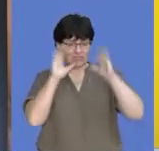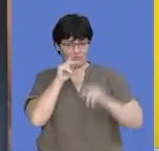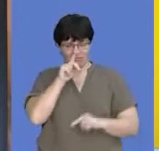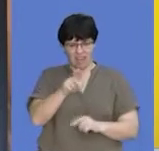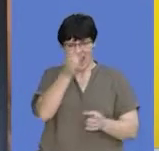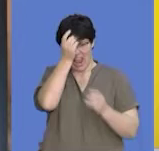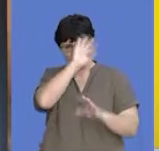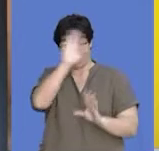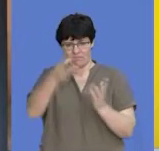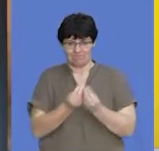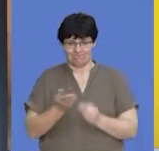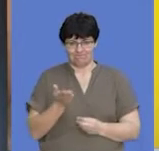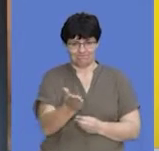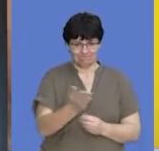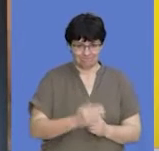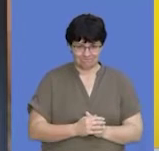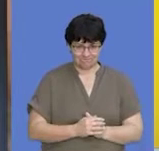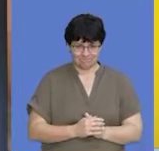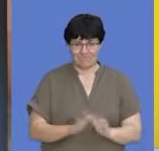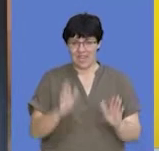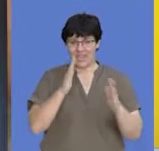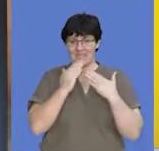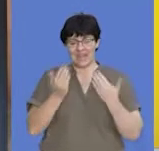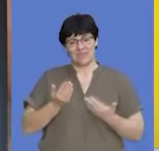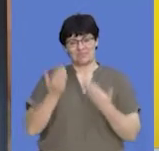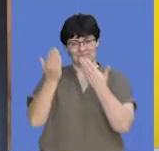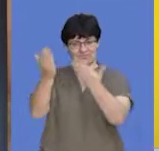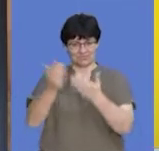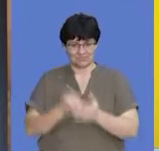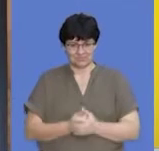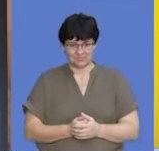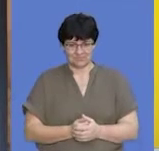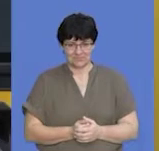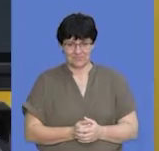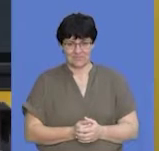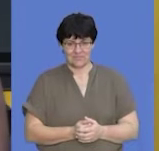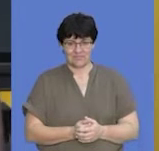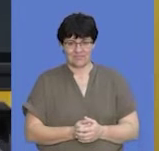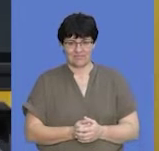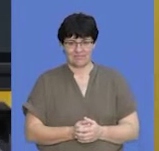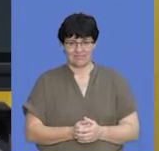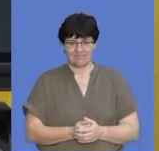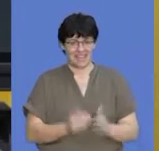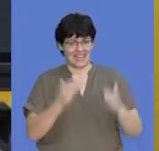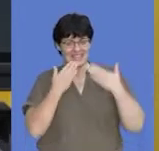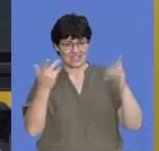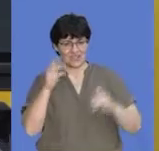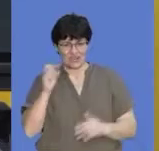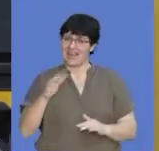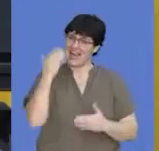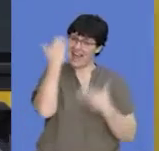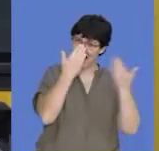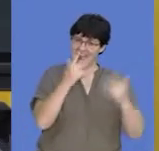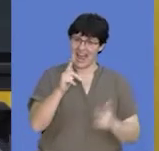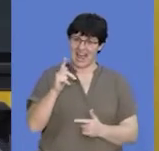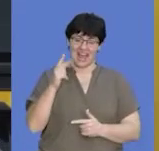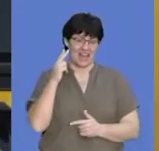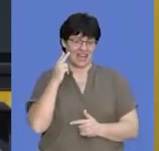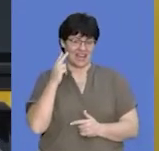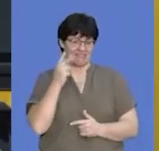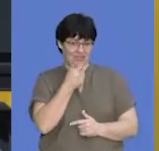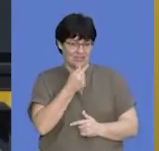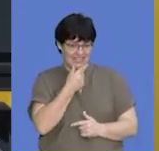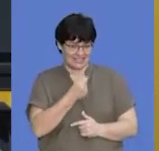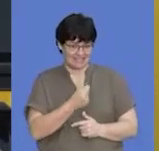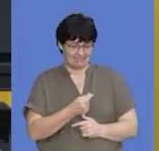all of the details will be there. Thank you so much, Kamlan, and over to you. Thanks, Looney. Hi, Nicolene. And